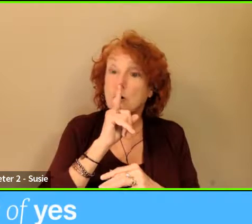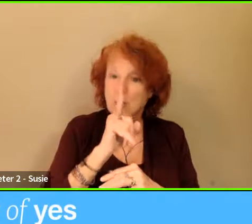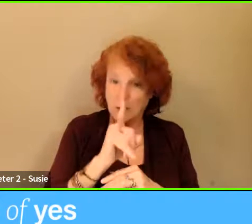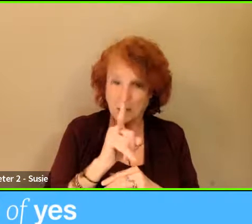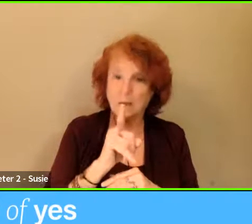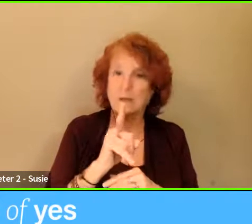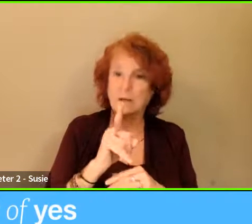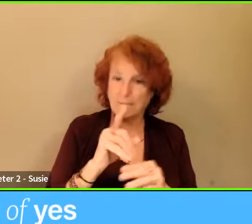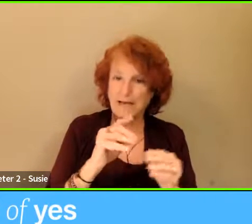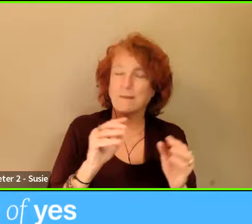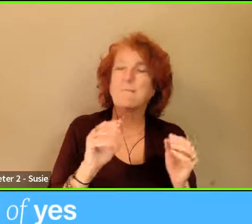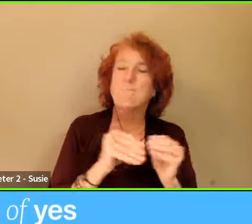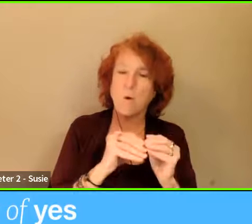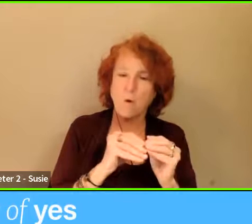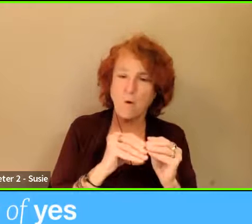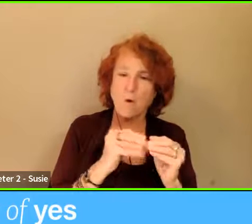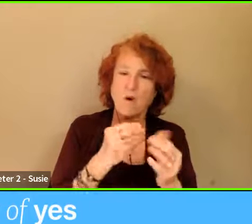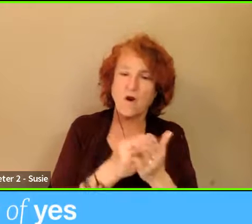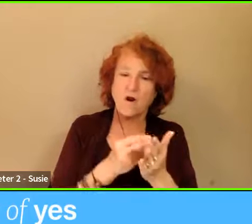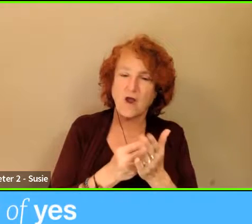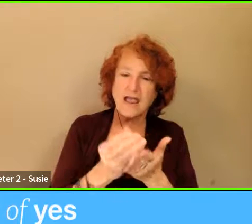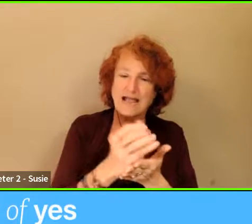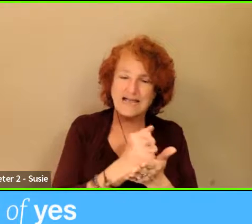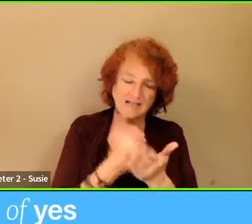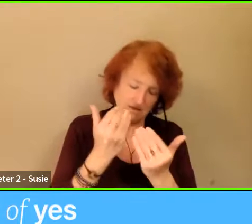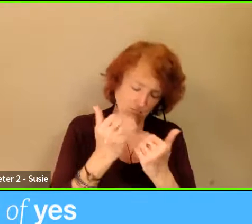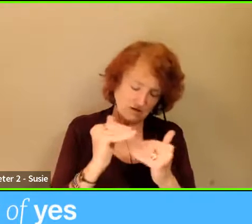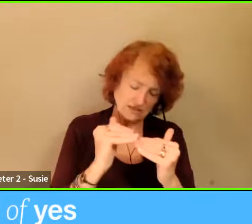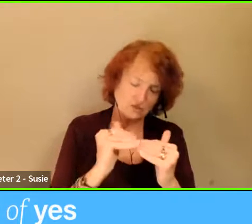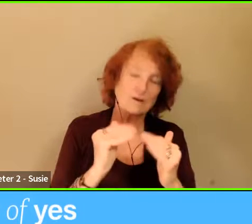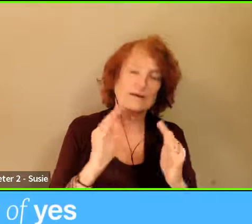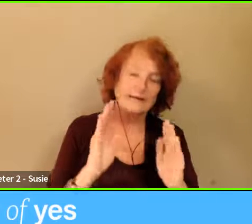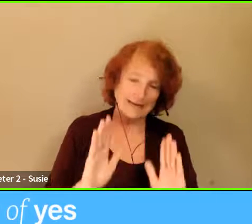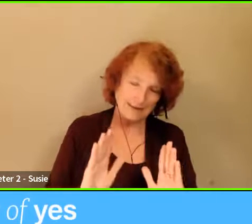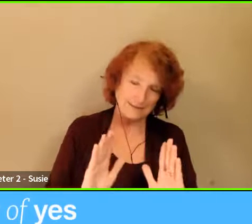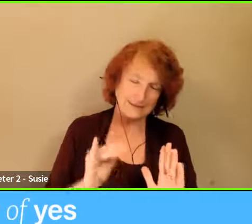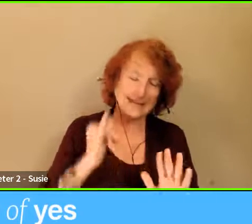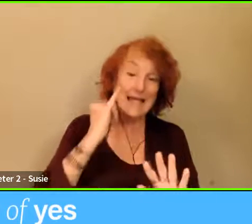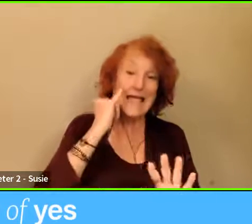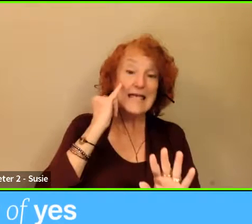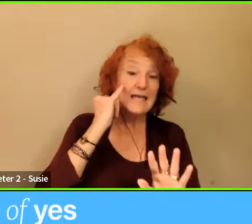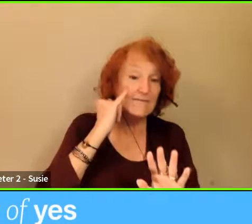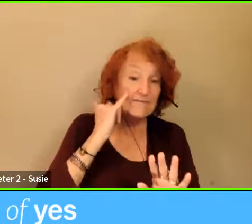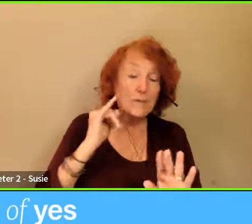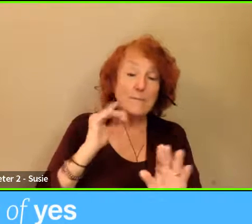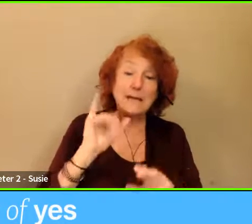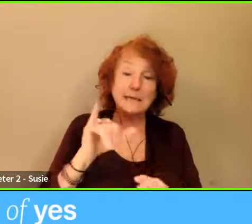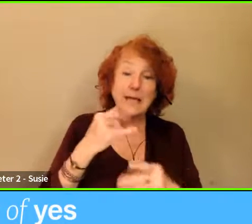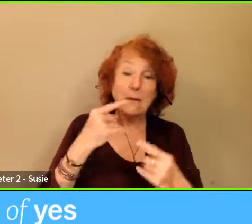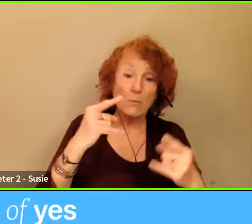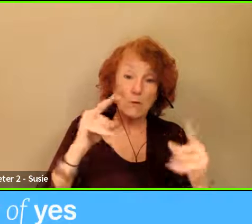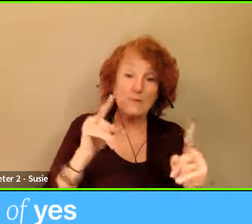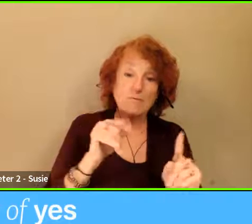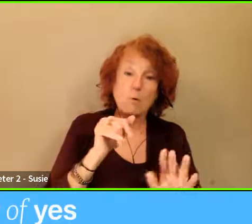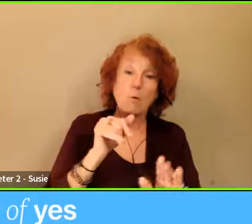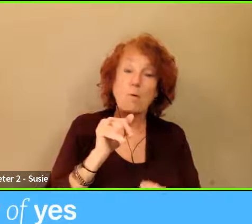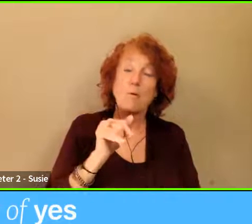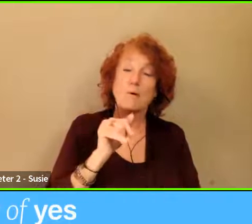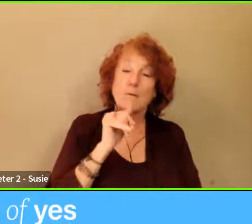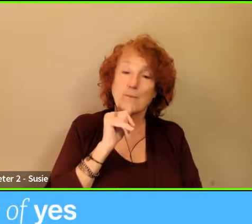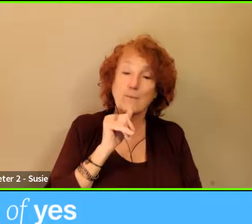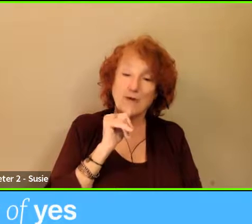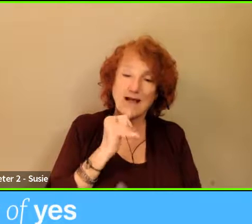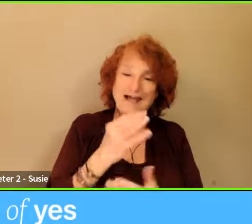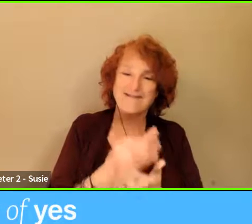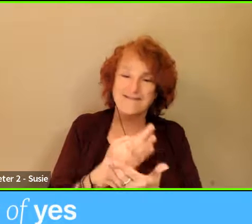additional income restricted housing if we can make it work for privately financed developments as well. That is, developments